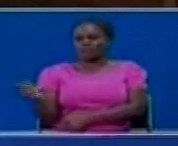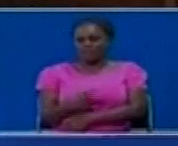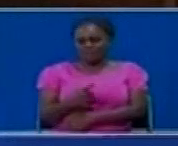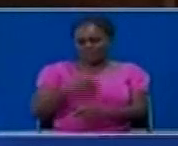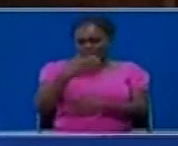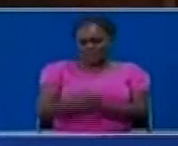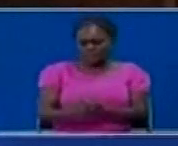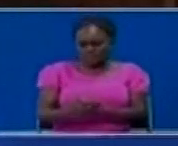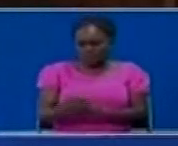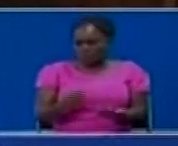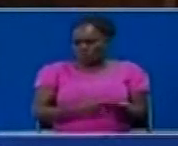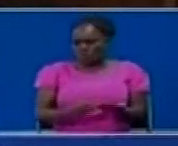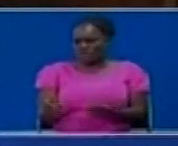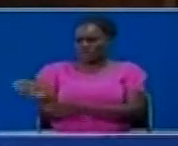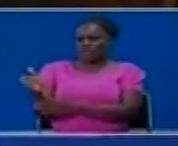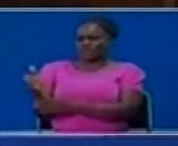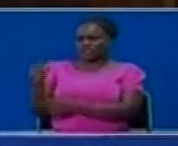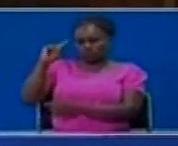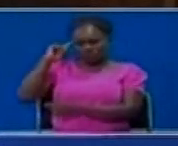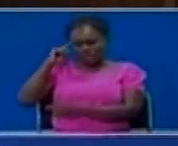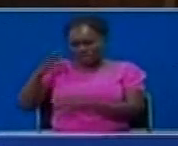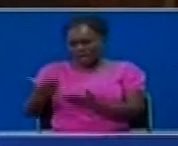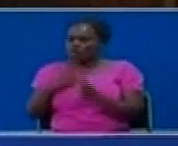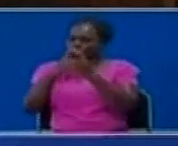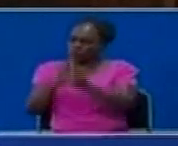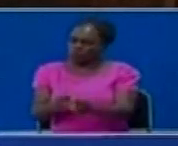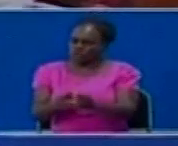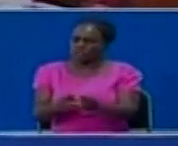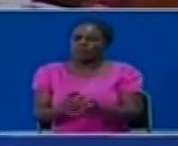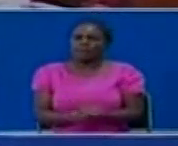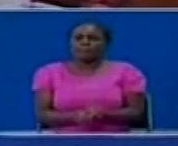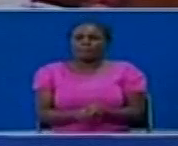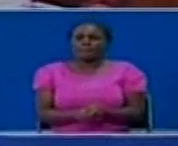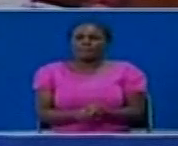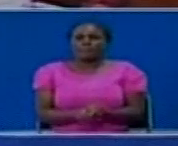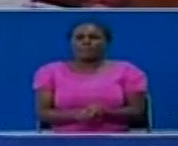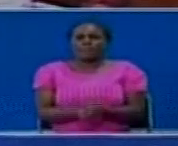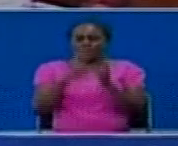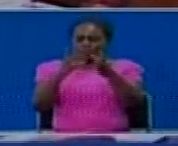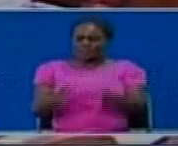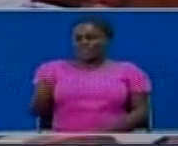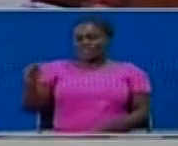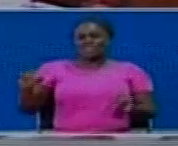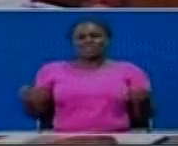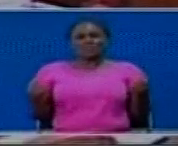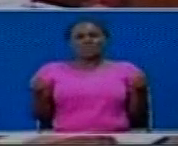Thursday next week, to consider the report by the Legal Affairs Committee. Chris Dairo, KTN